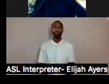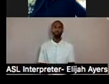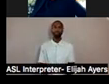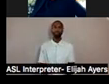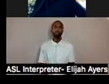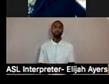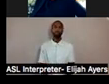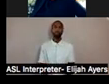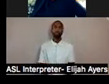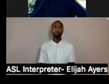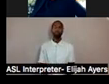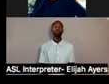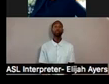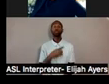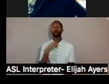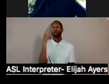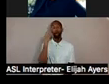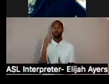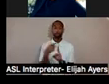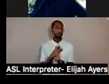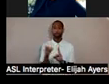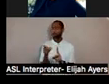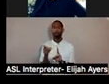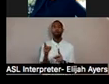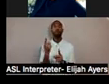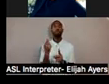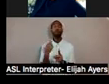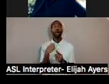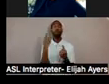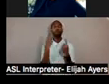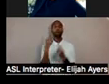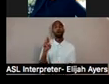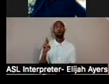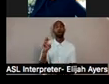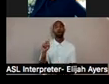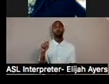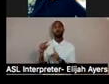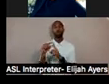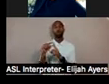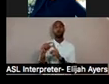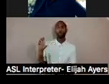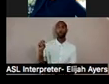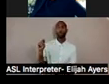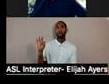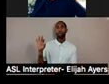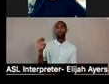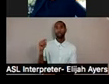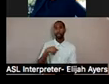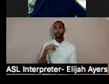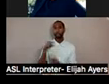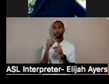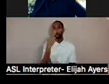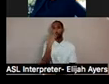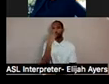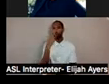So then where my brain went is actually thinking about the root of the word conflict. I am a word nerd, and there's a lot